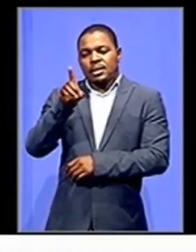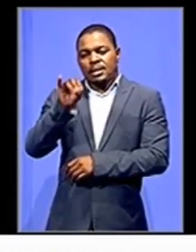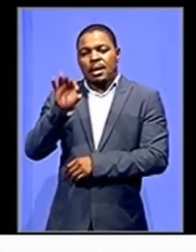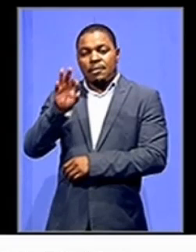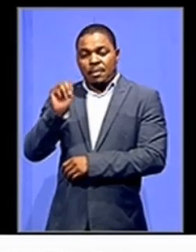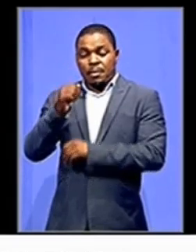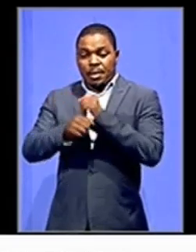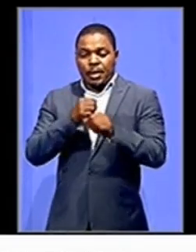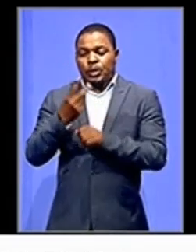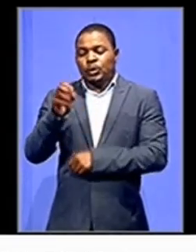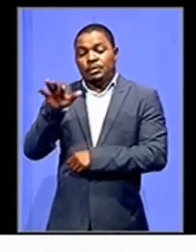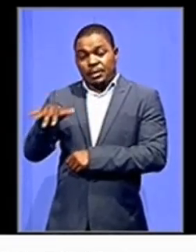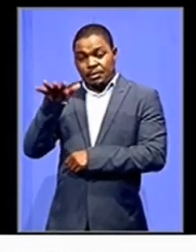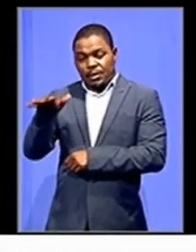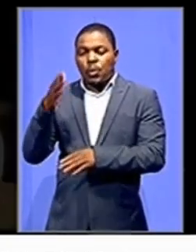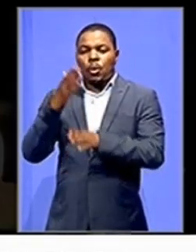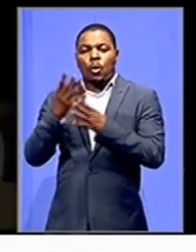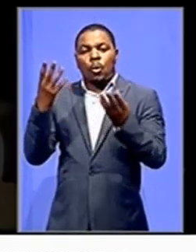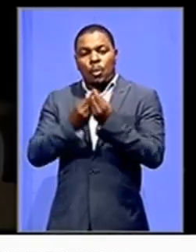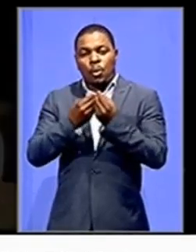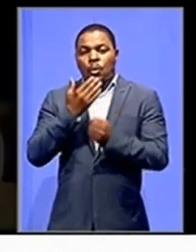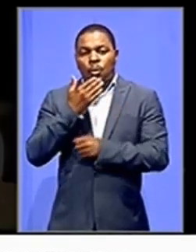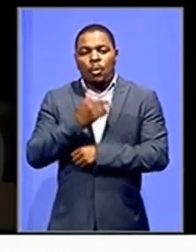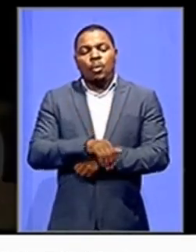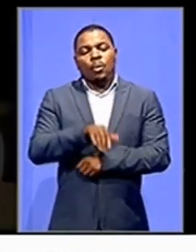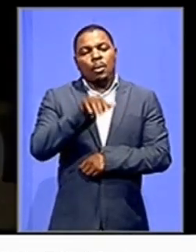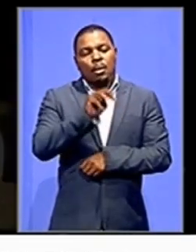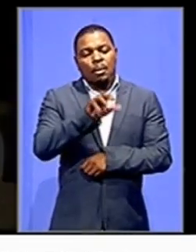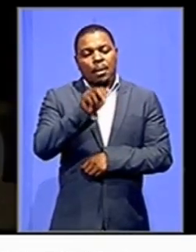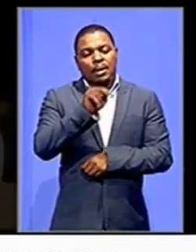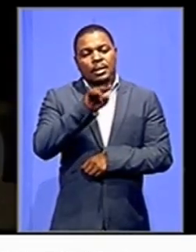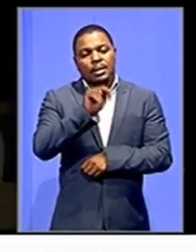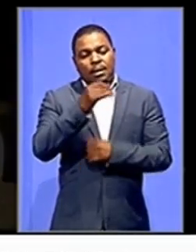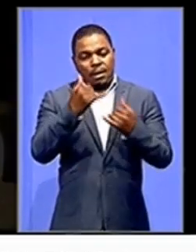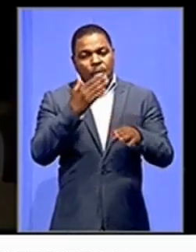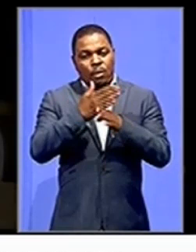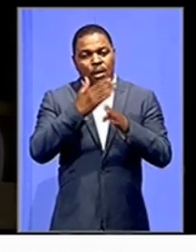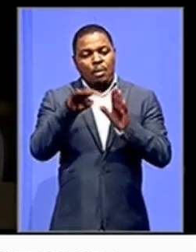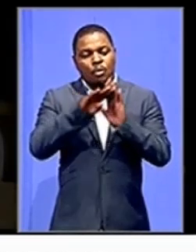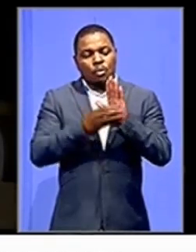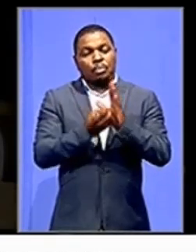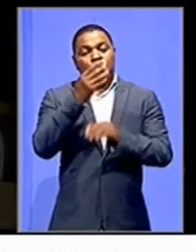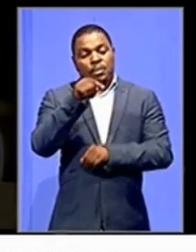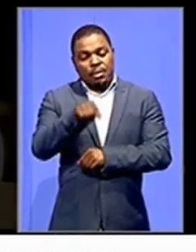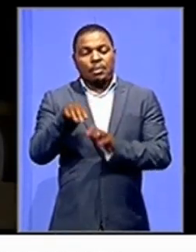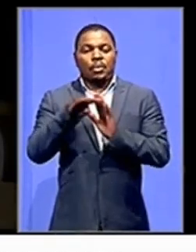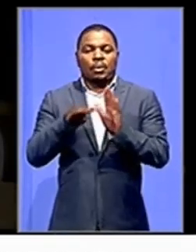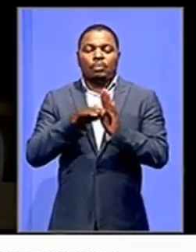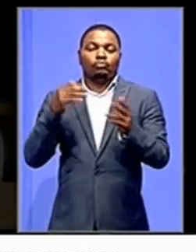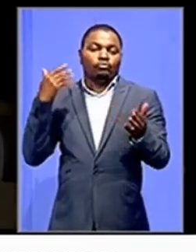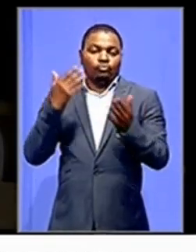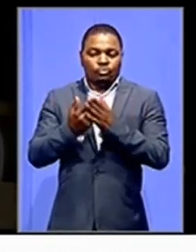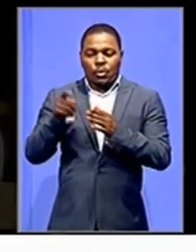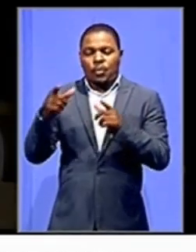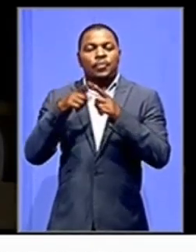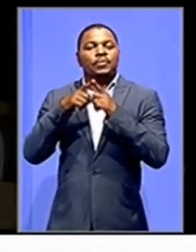2015. O sebeditse ka kotloloho le Mmemane Lenyokong yeo e le mohlophisi wa mananeo tshebeletsong ena